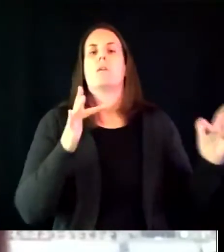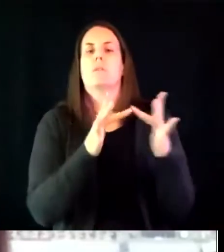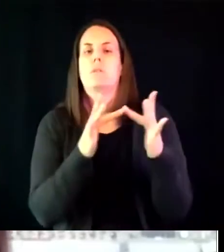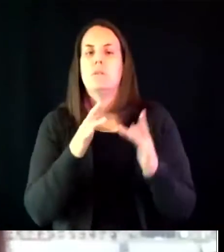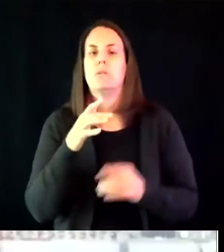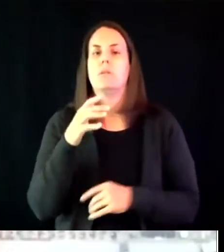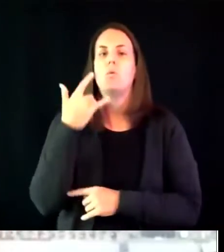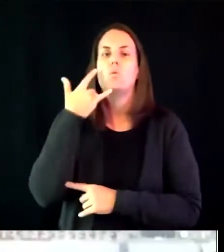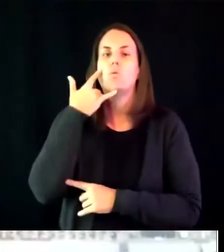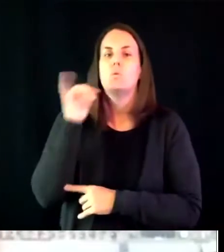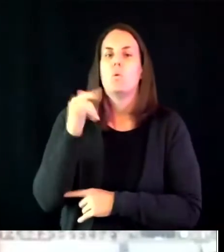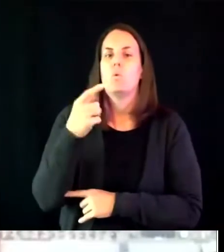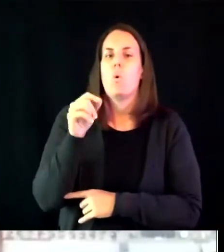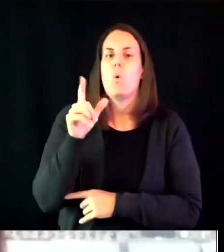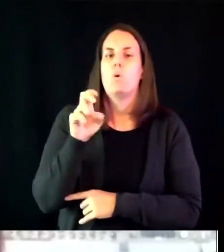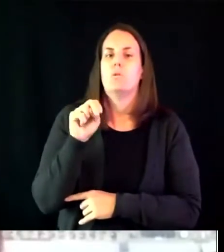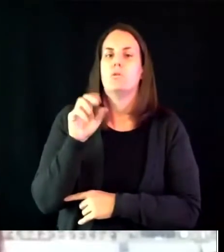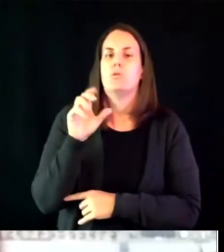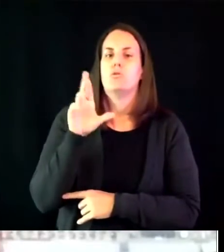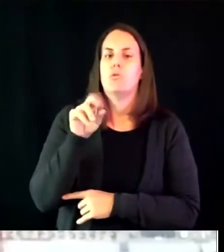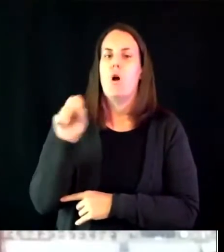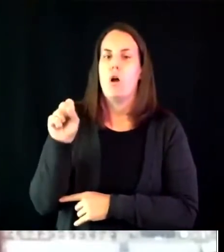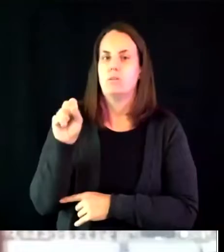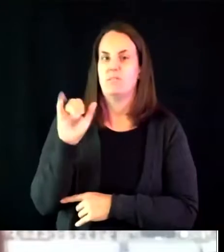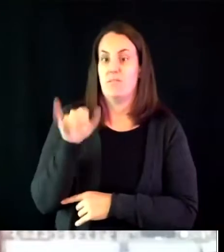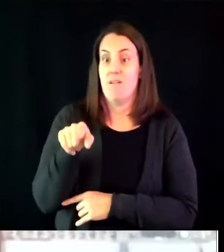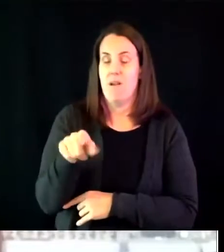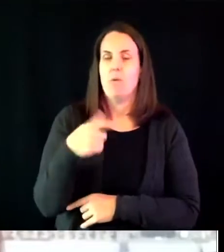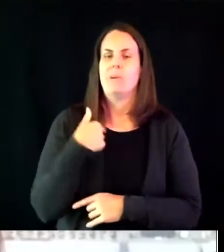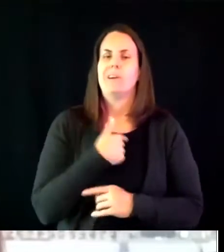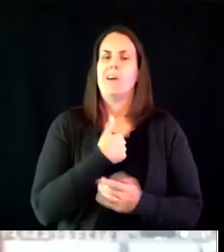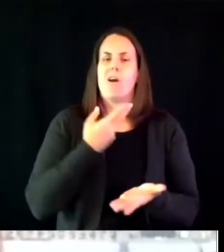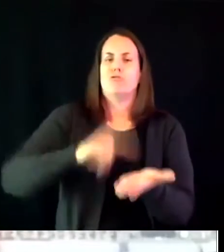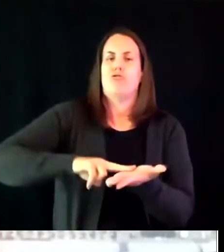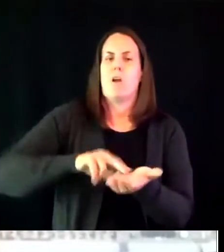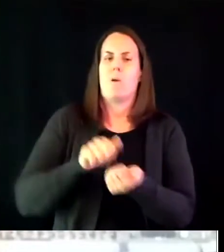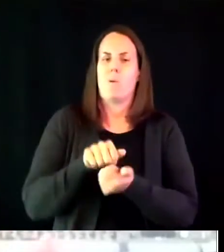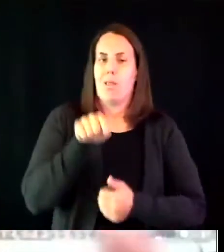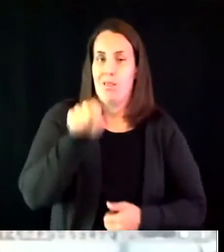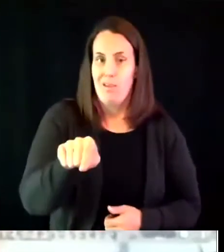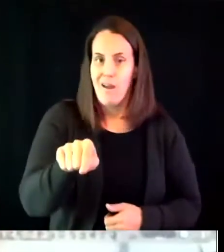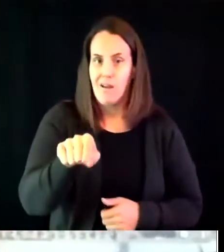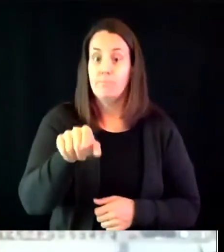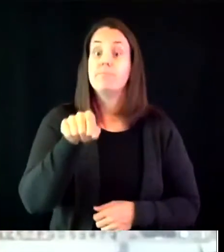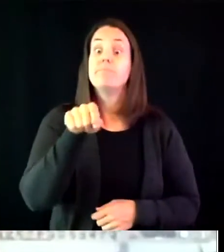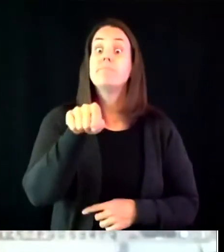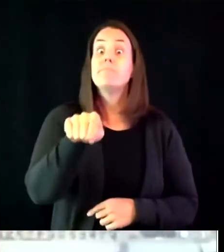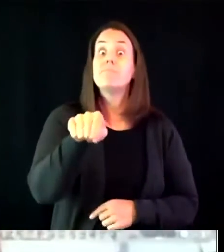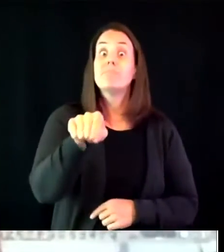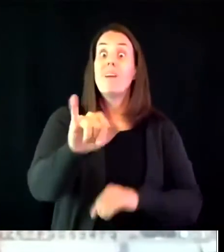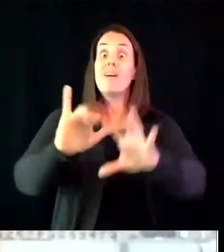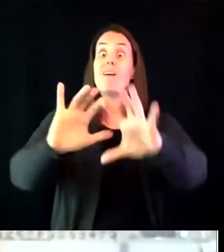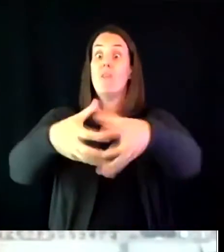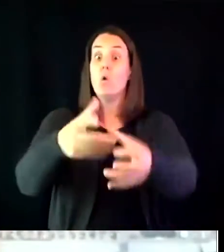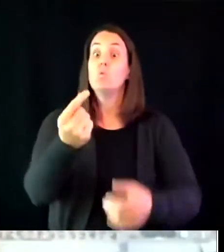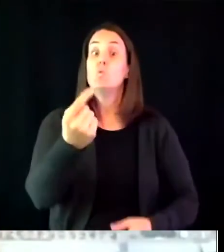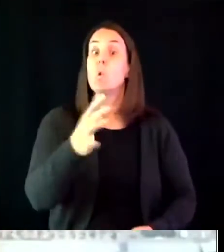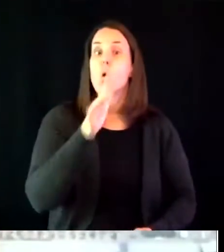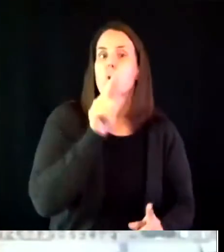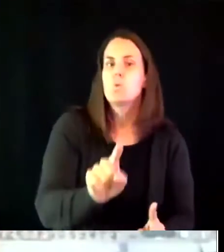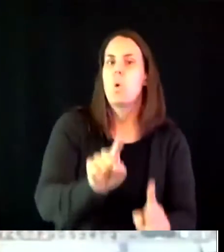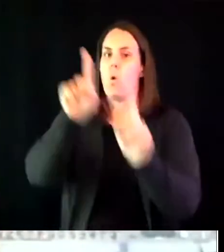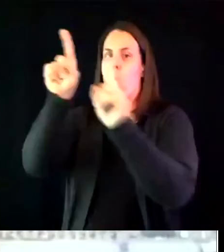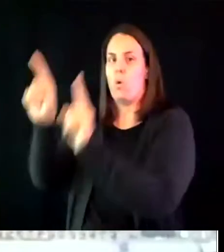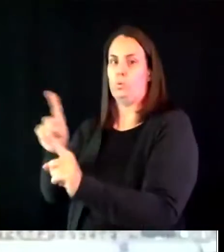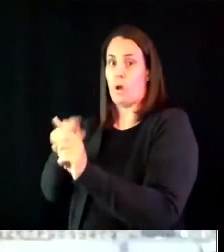the patient and bring them to the ACF. And Gold Cross has all the appropriate, their crew has all the